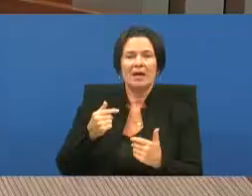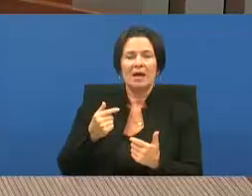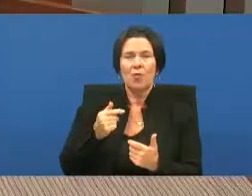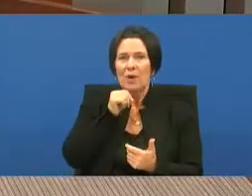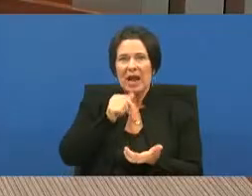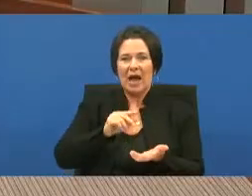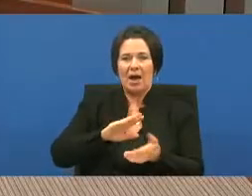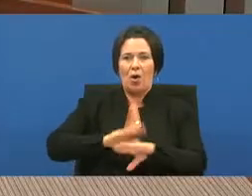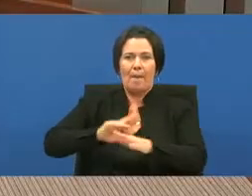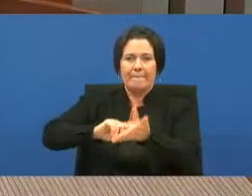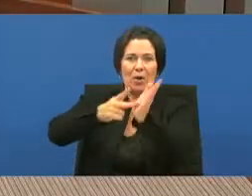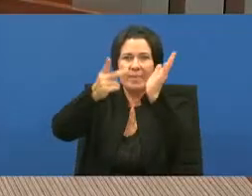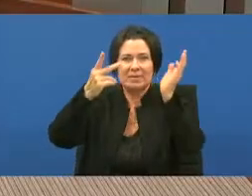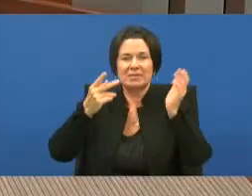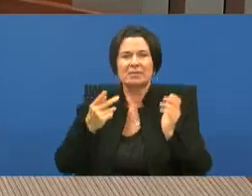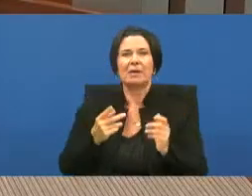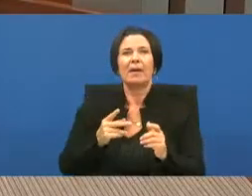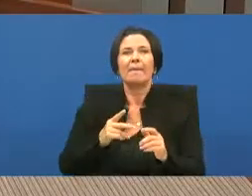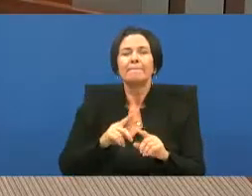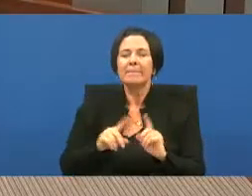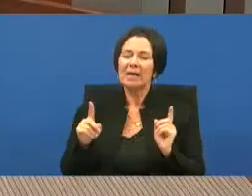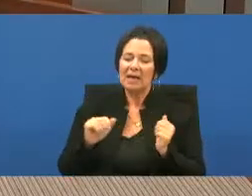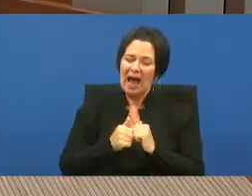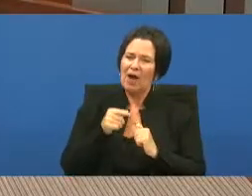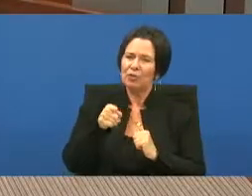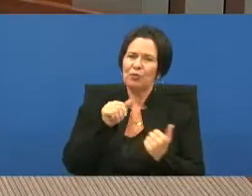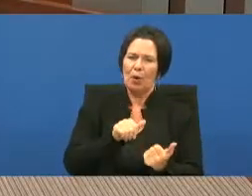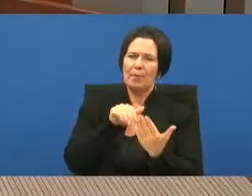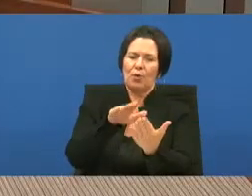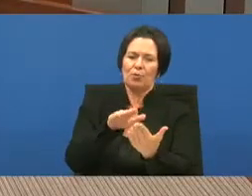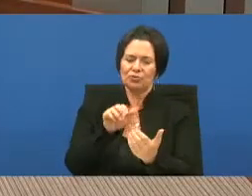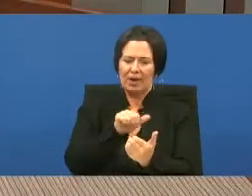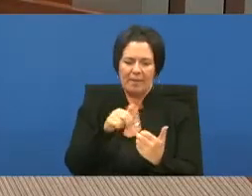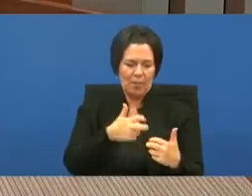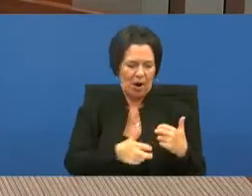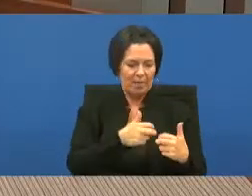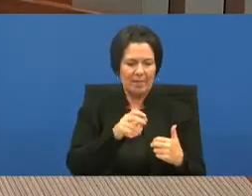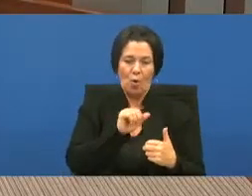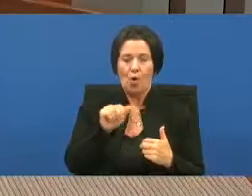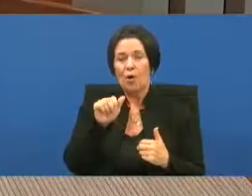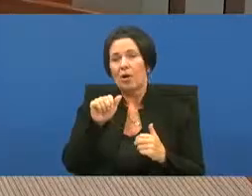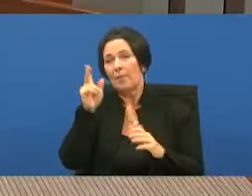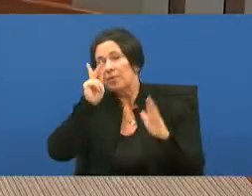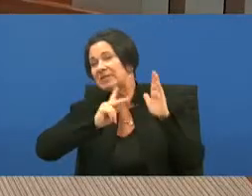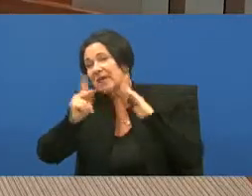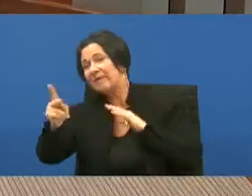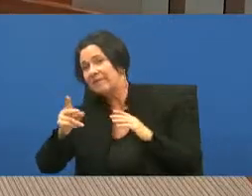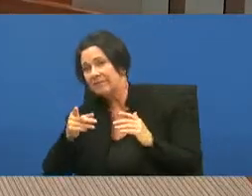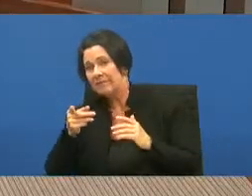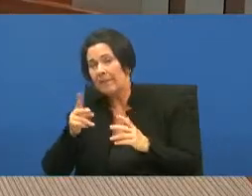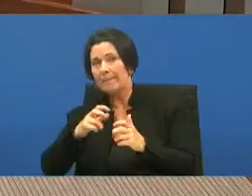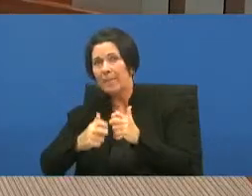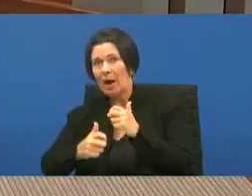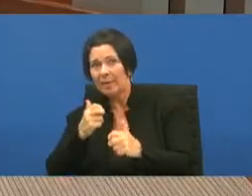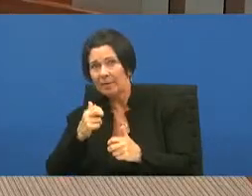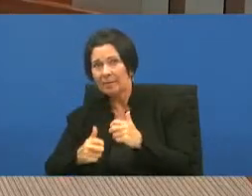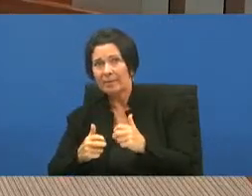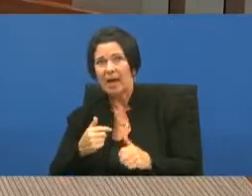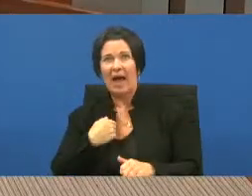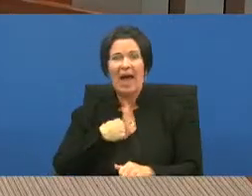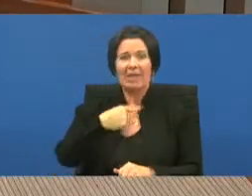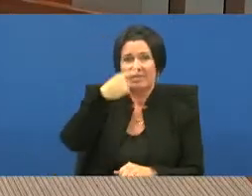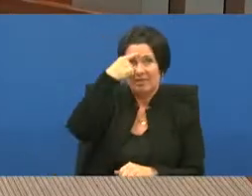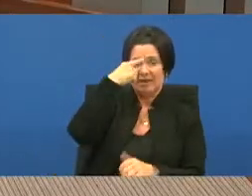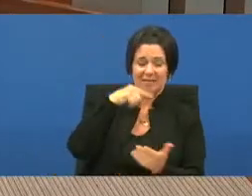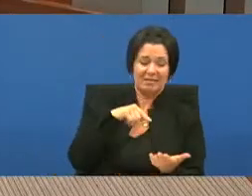you react to situations and how you approach a problem or a perceived problem. And I think in this case,